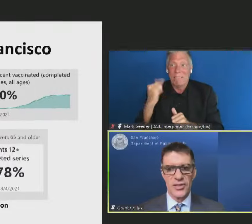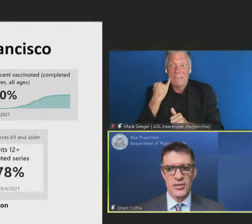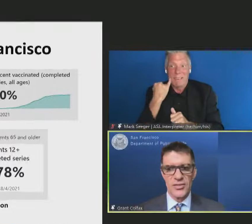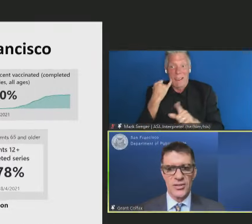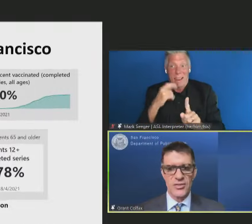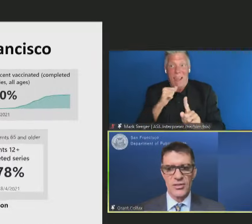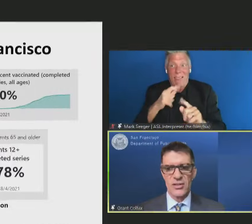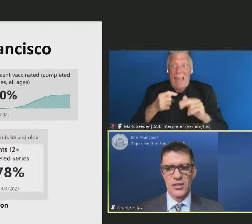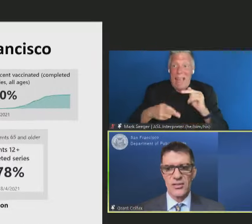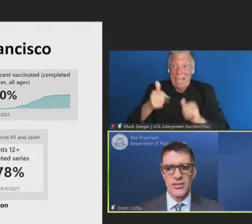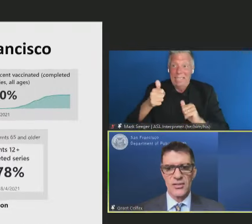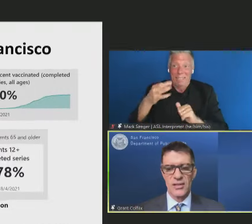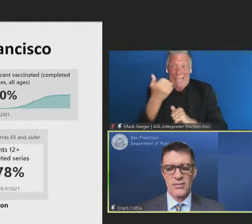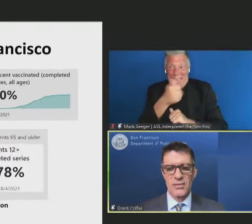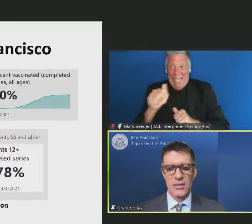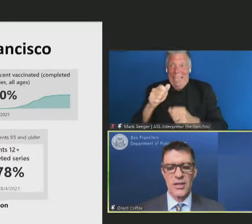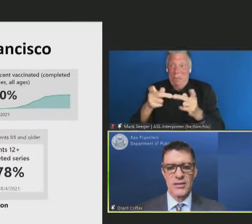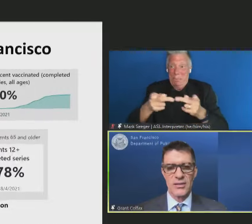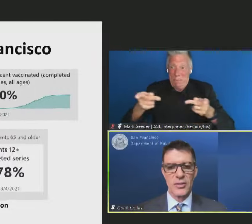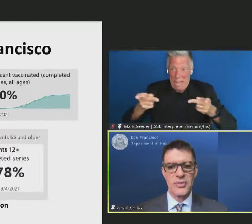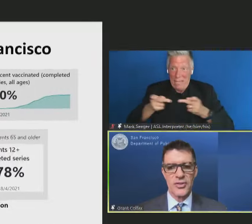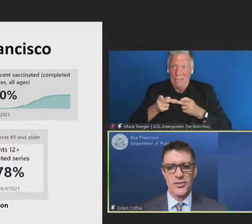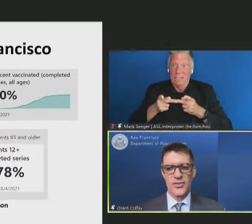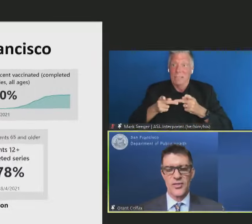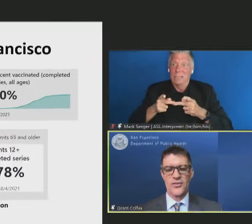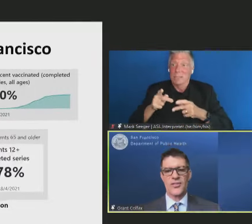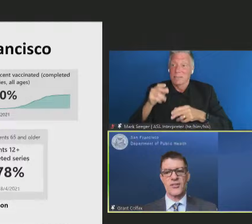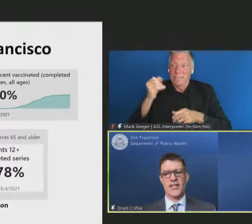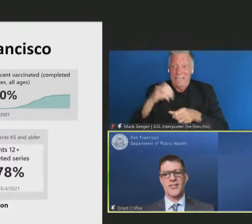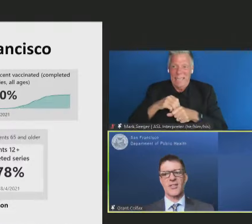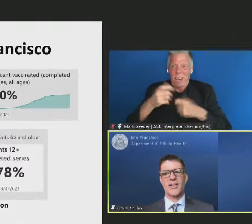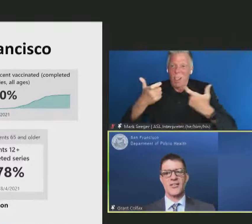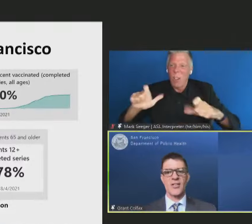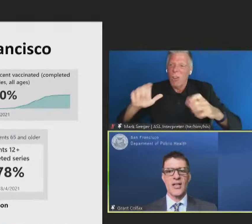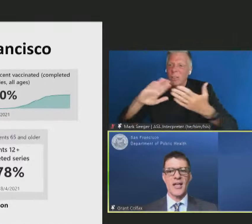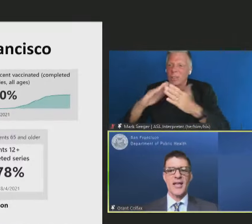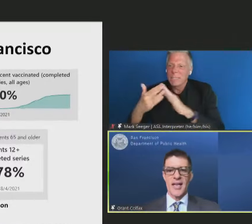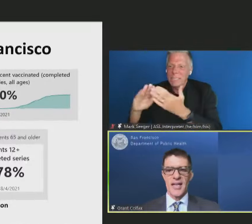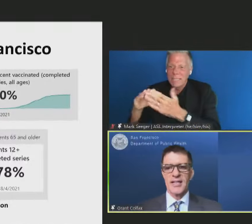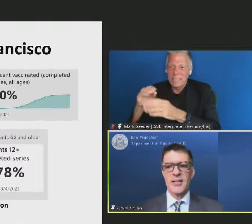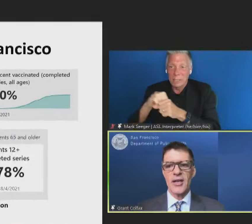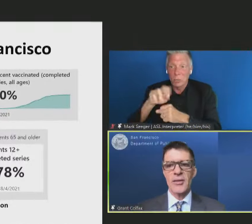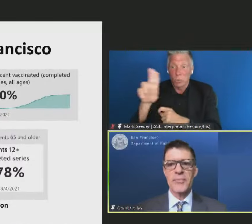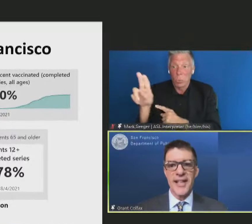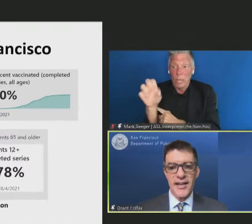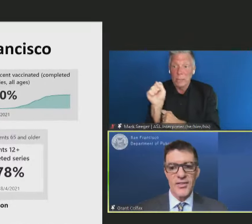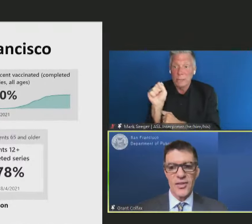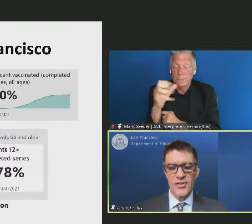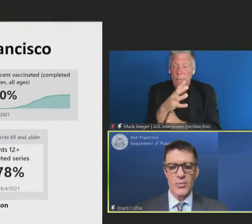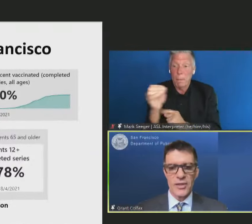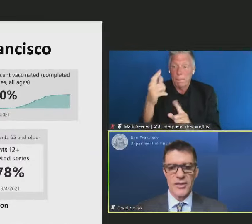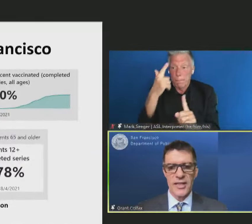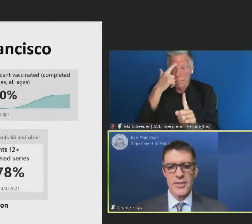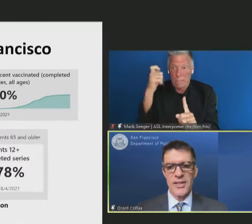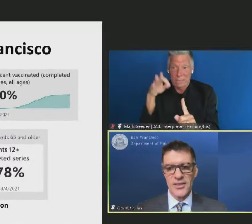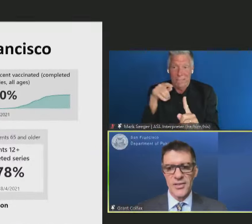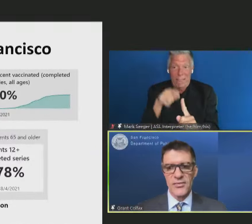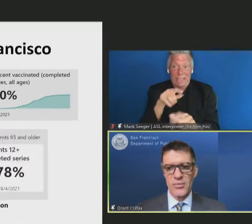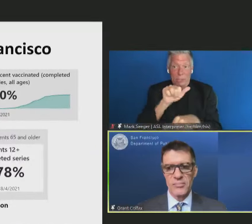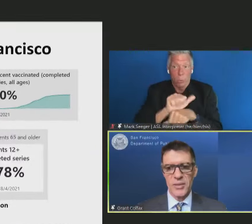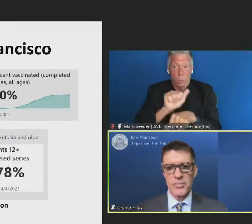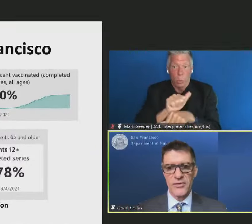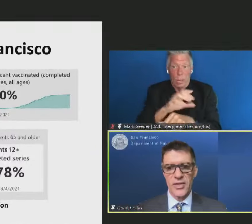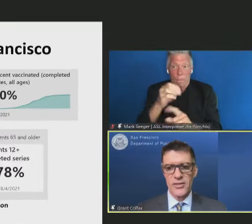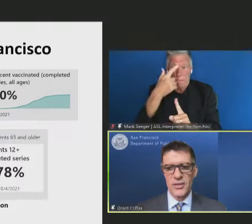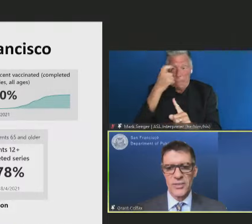any jurisdiction in among urban jurisdictions in the United States. And because of this work and because of